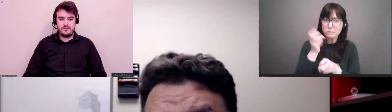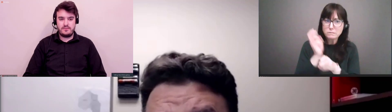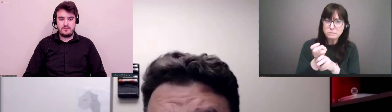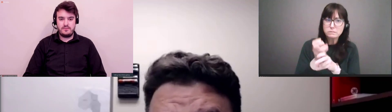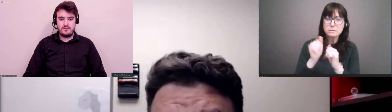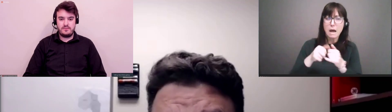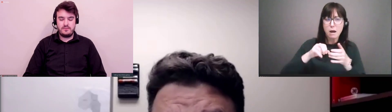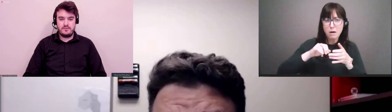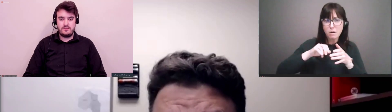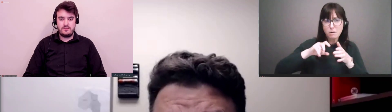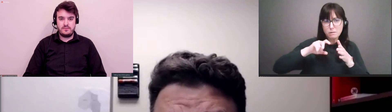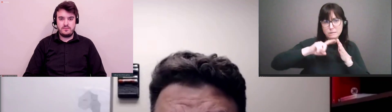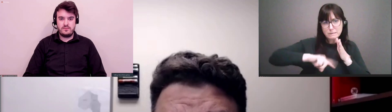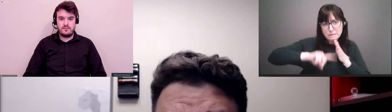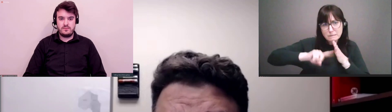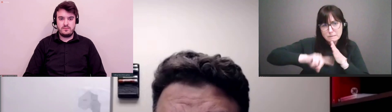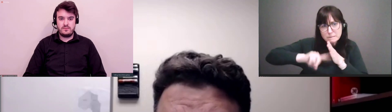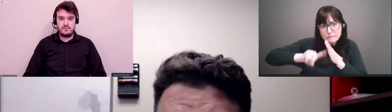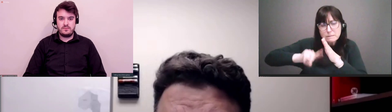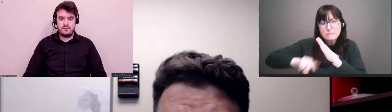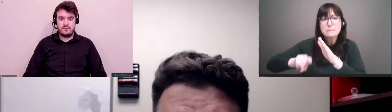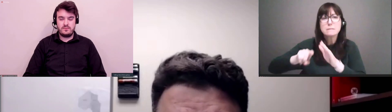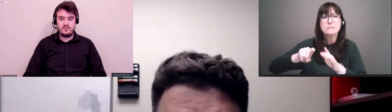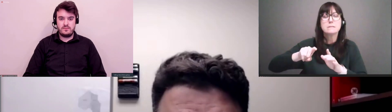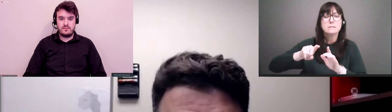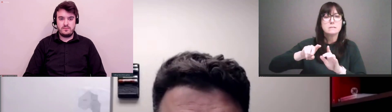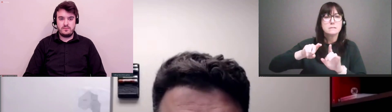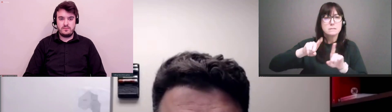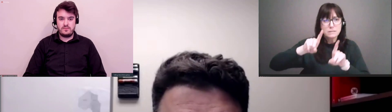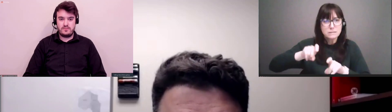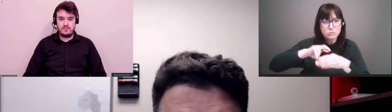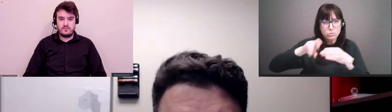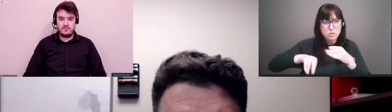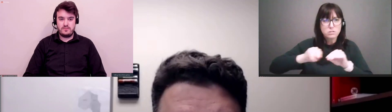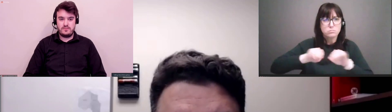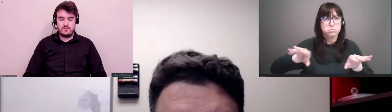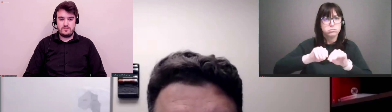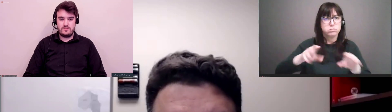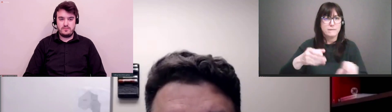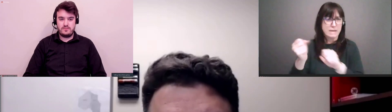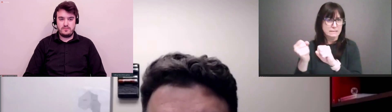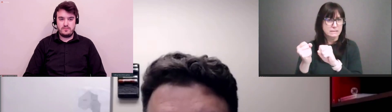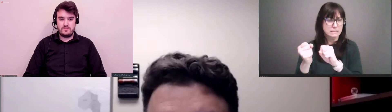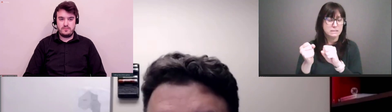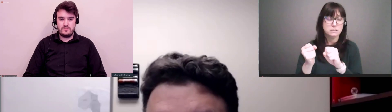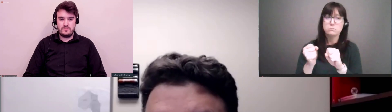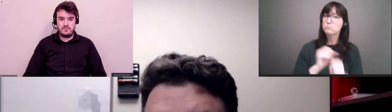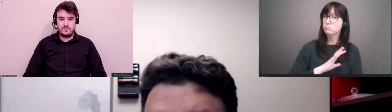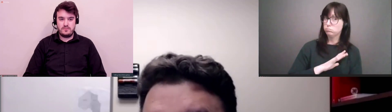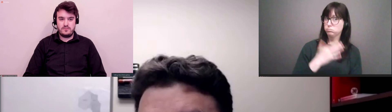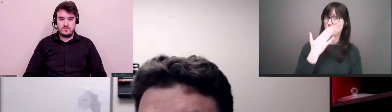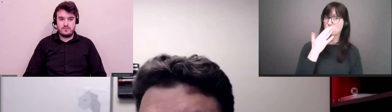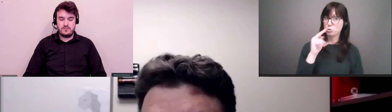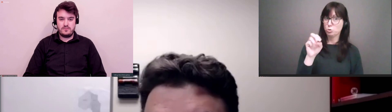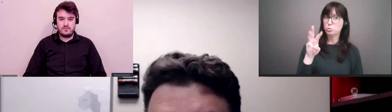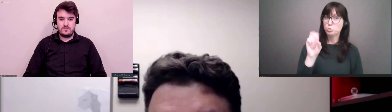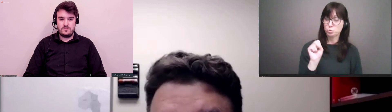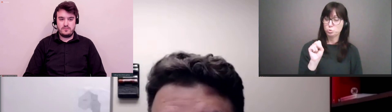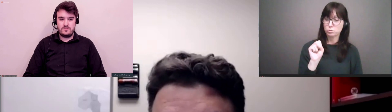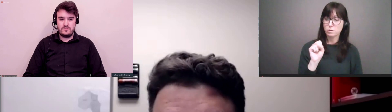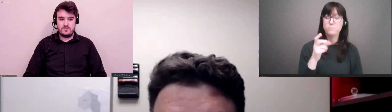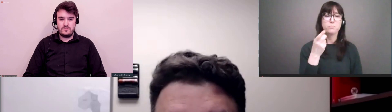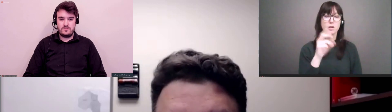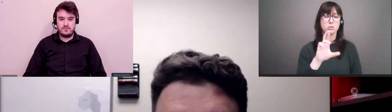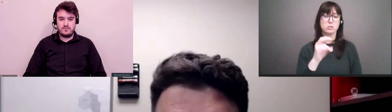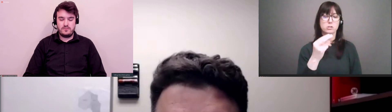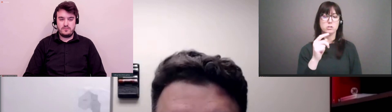analyzing COVID-19 test swabs and for delivering timely test results. All of this is good news, and as Dr. Etches mentioned last